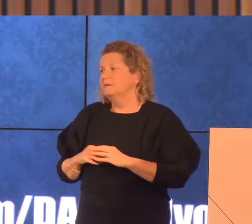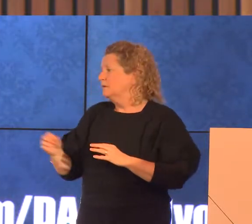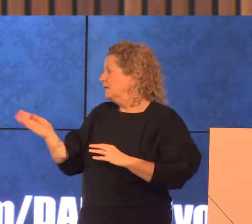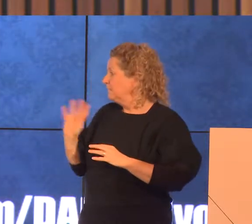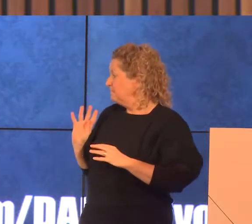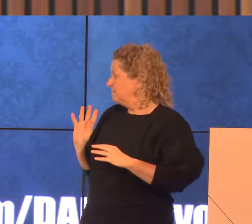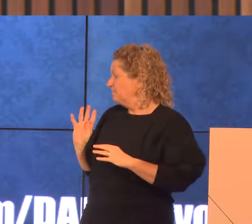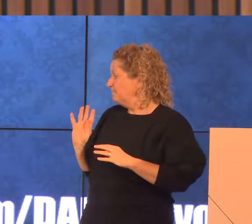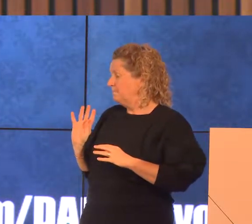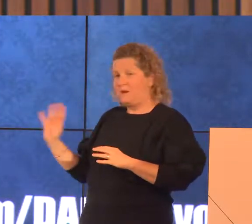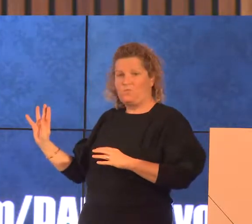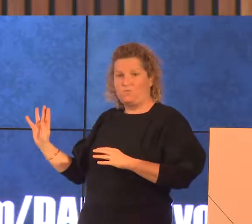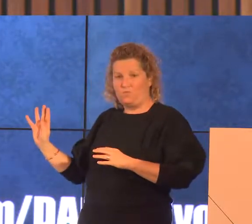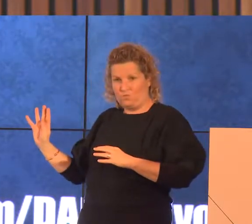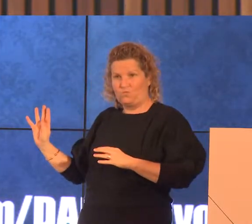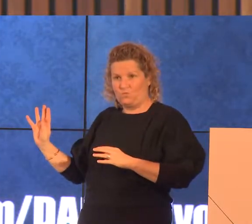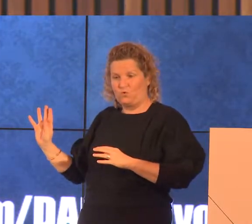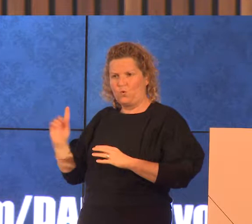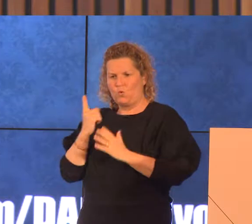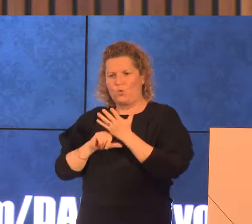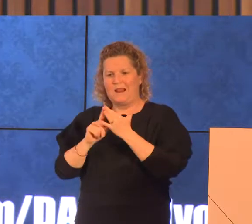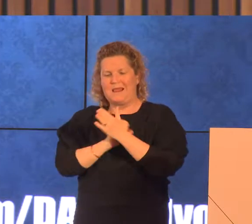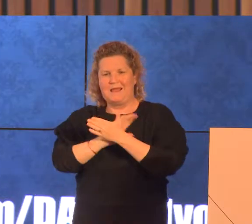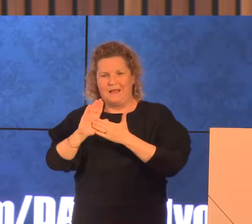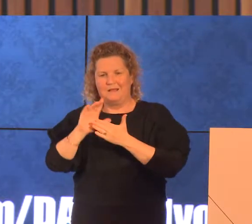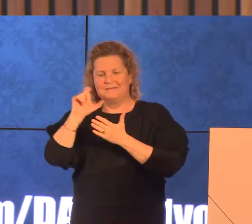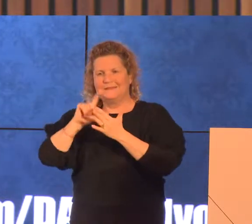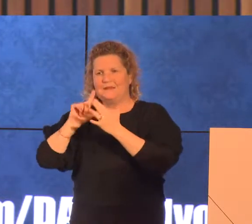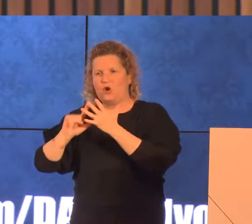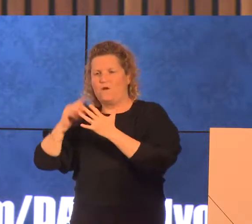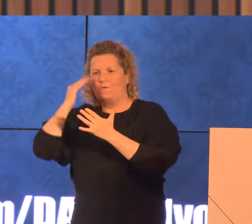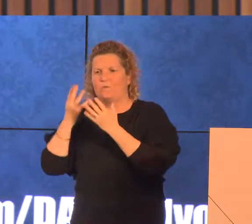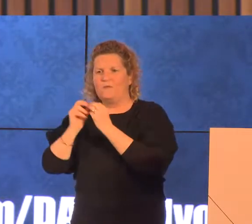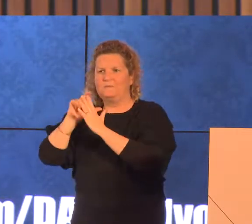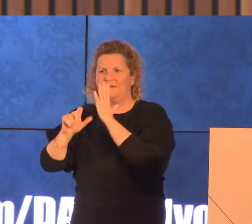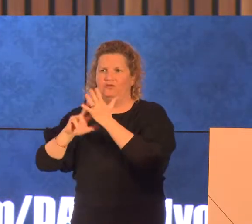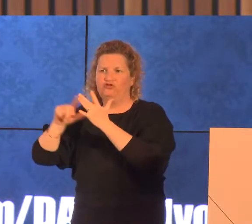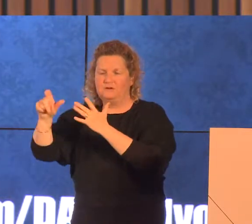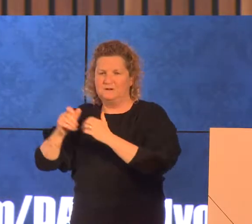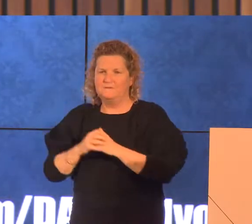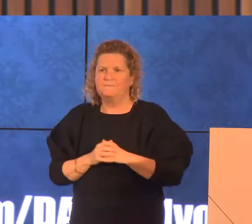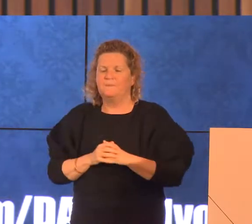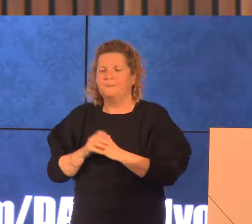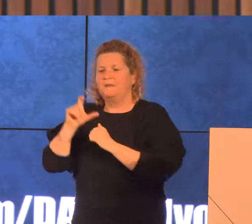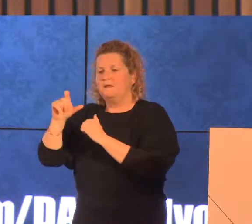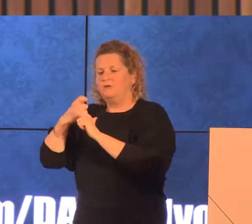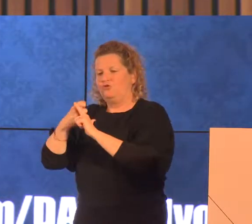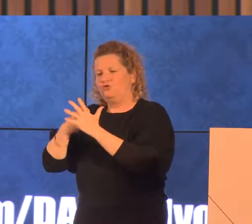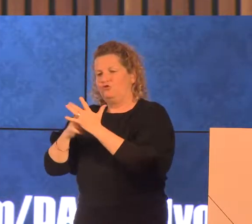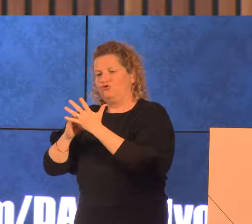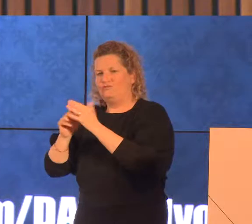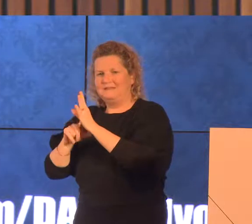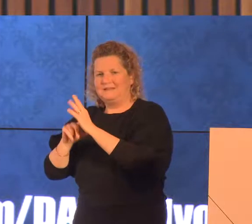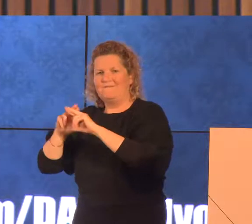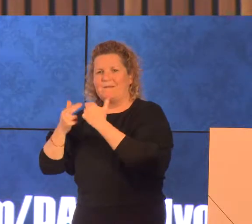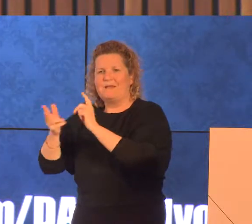for this important discussion is Leah Van Poppel, CEO of Women with Disabilities Victoria, Kristy McKellar, Family